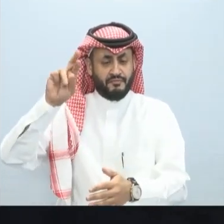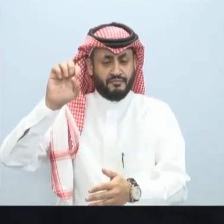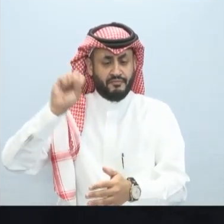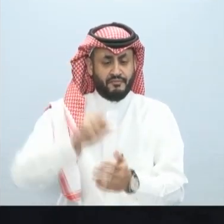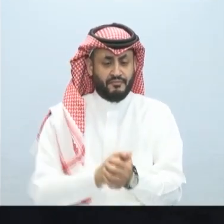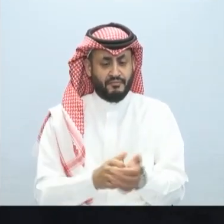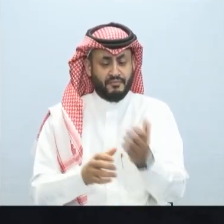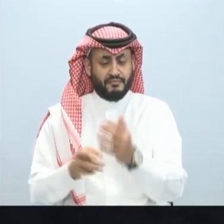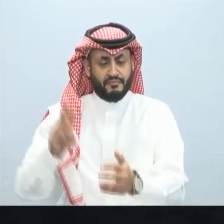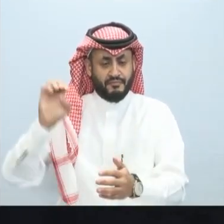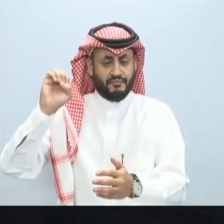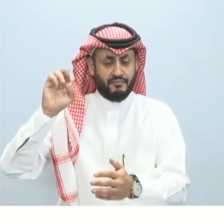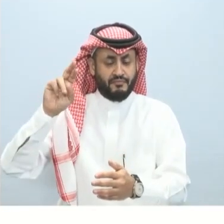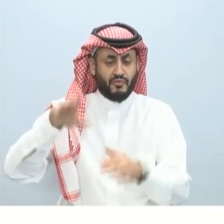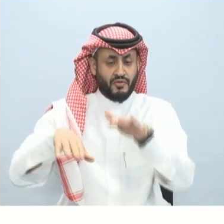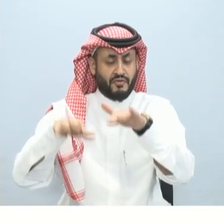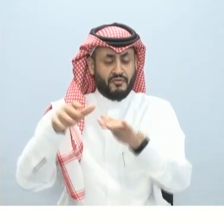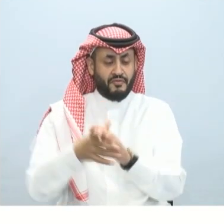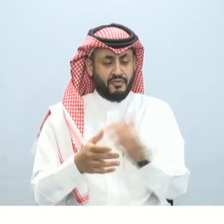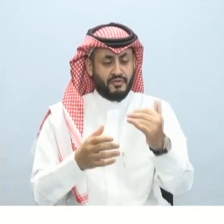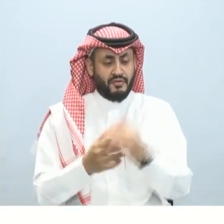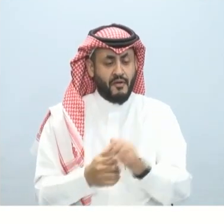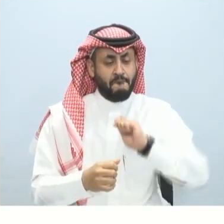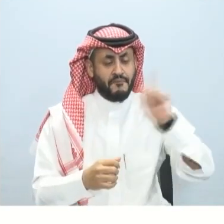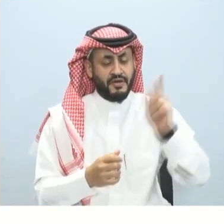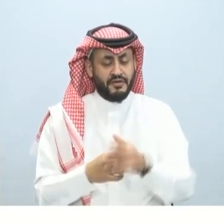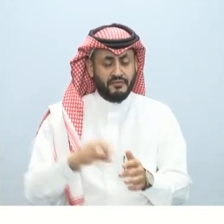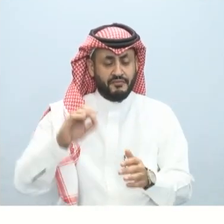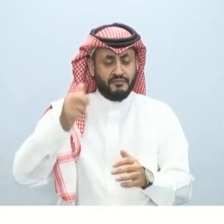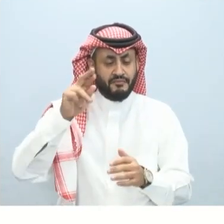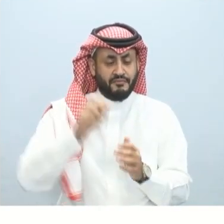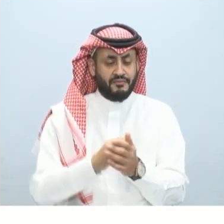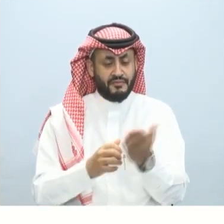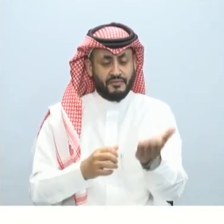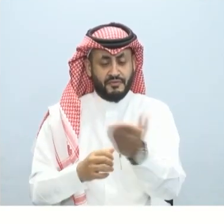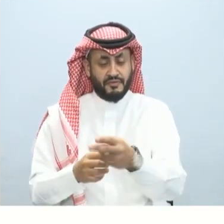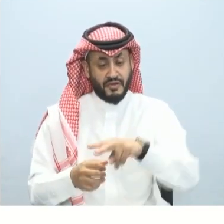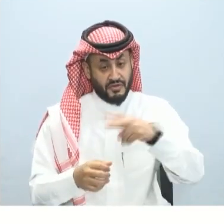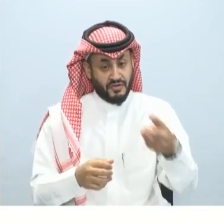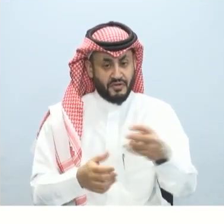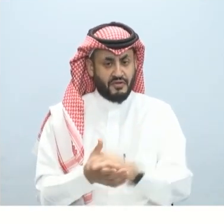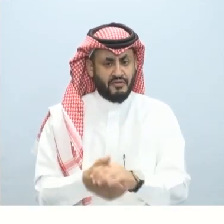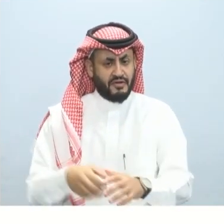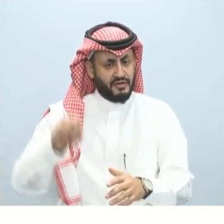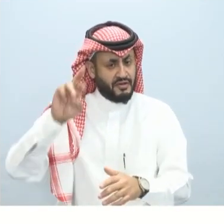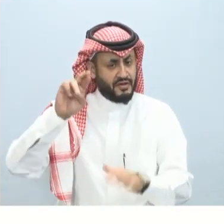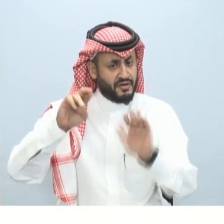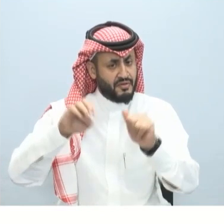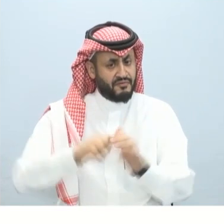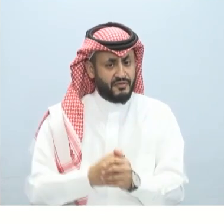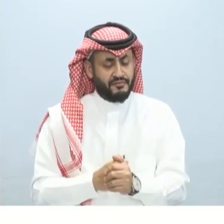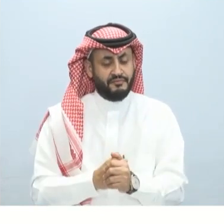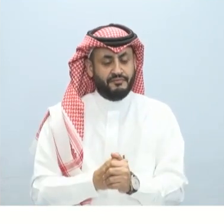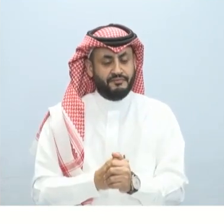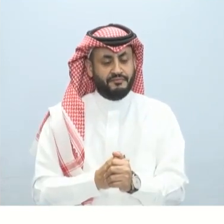worst for superlative. We have here far, you can say either farther or further, or the furthest if you're